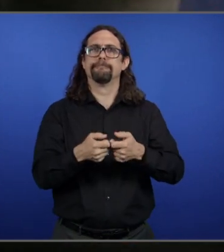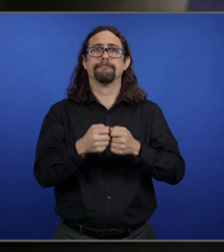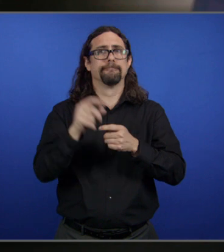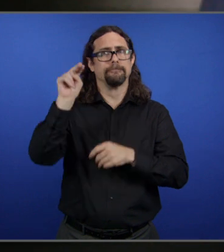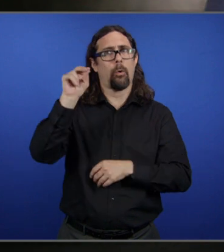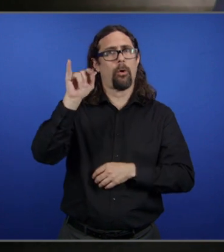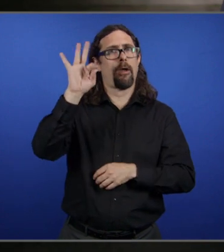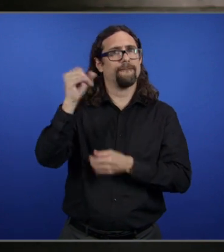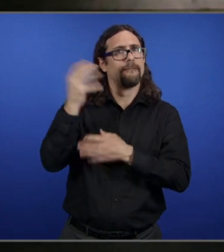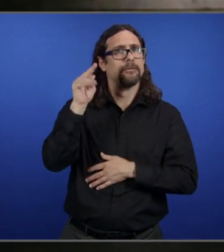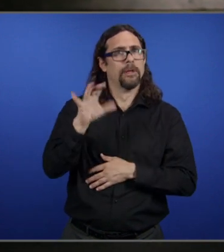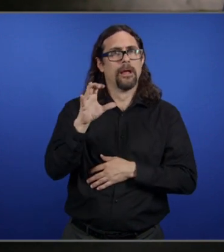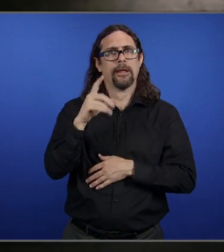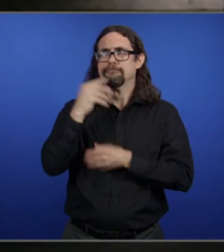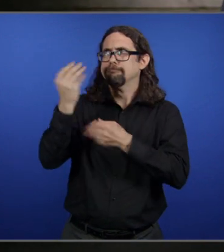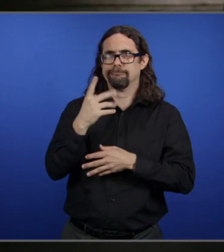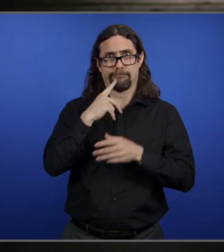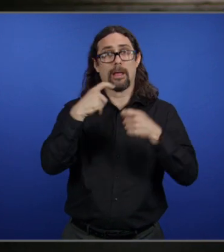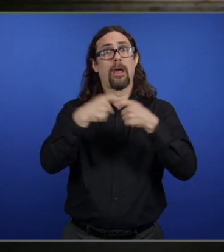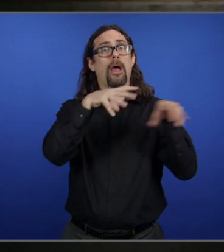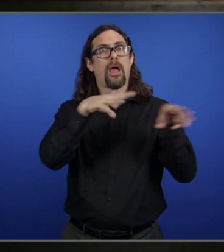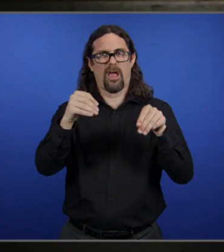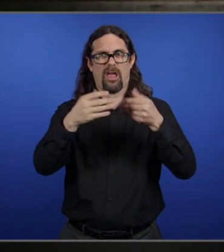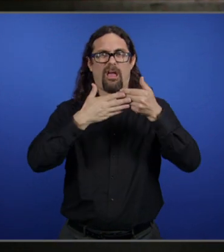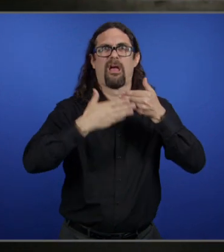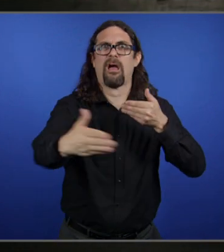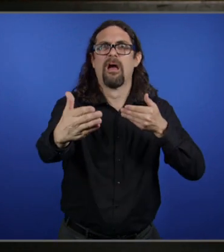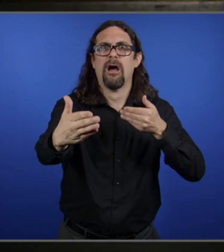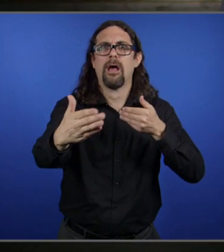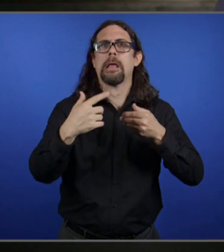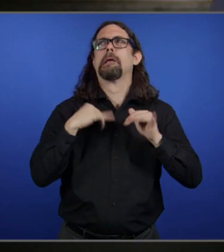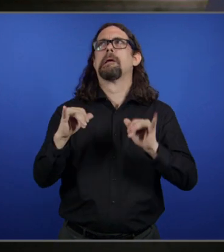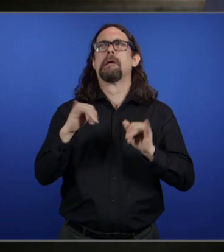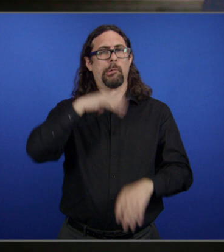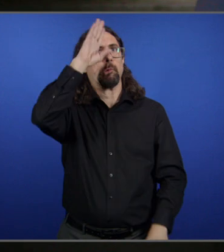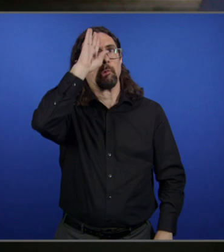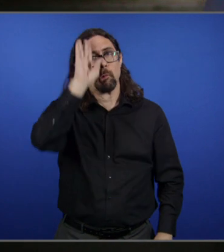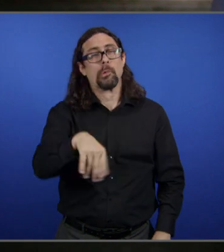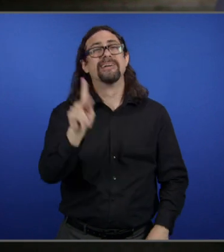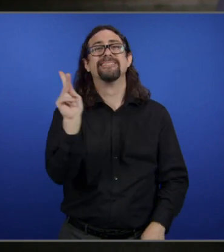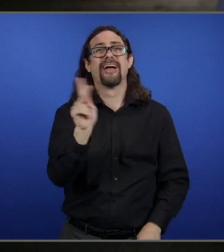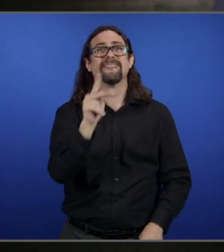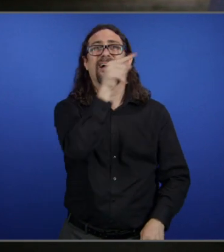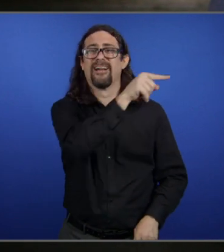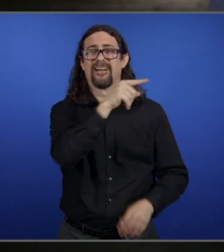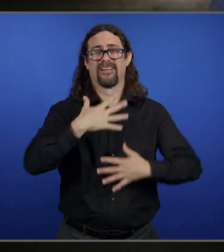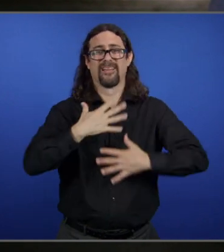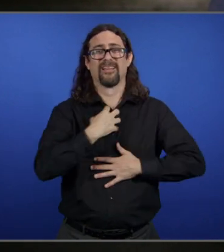be out for an extended period. I know that Kevin's ventilator requires power, so I thought of him